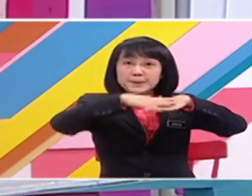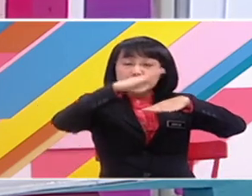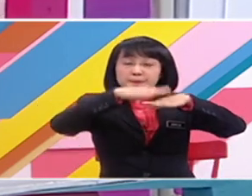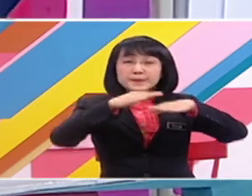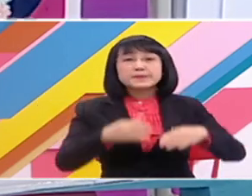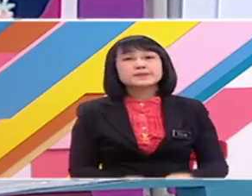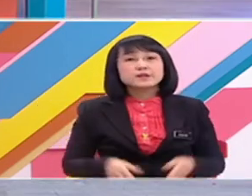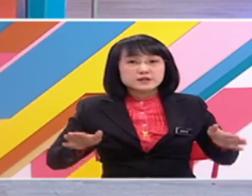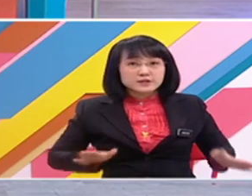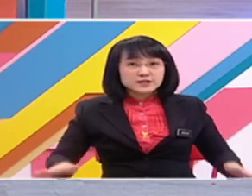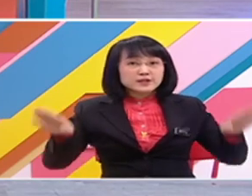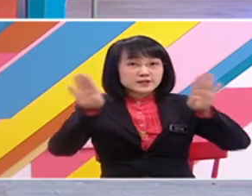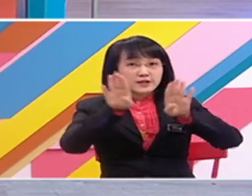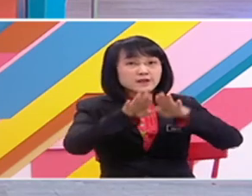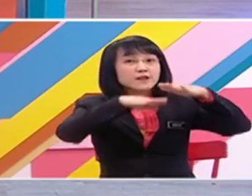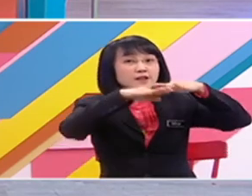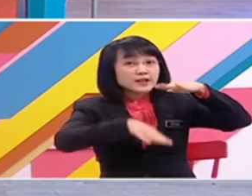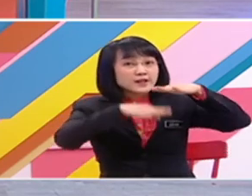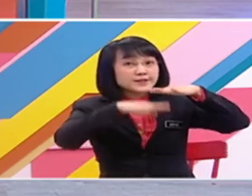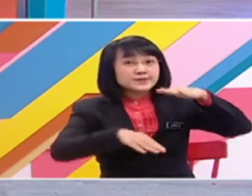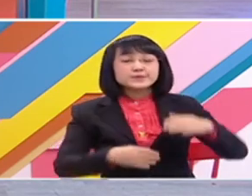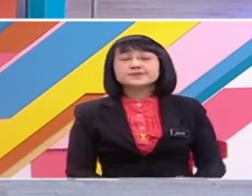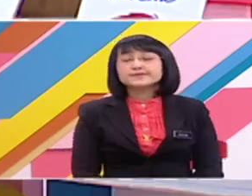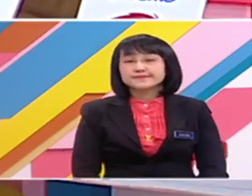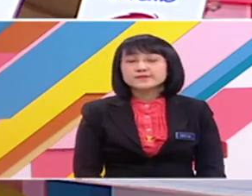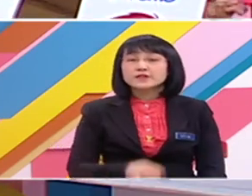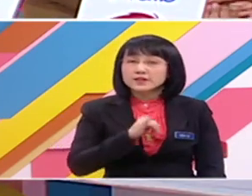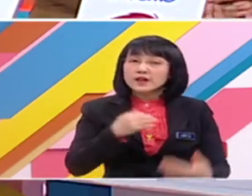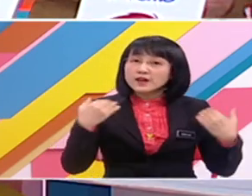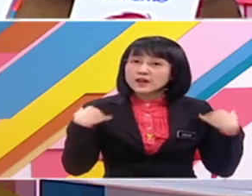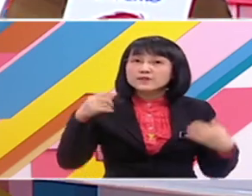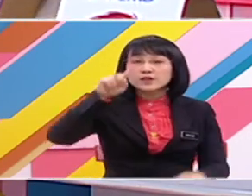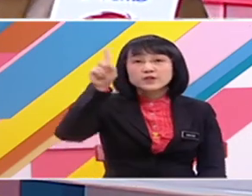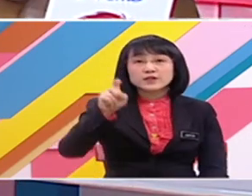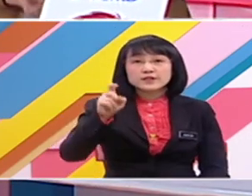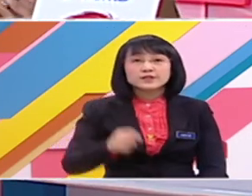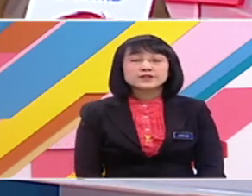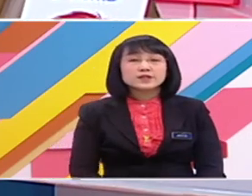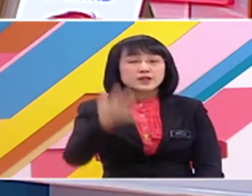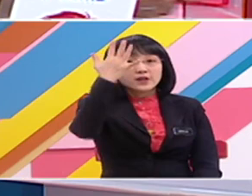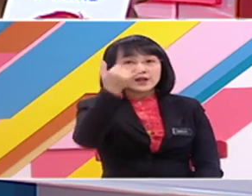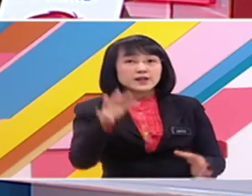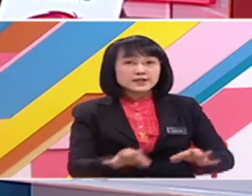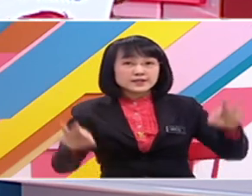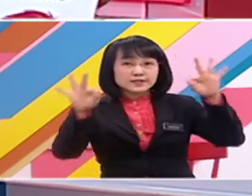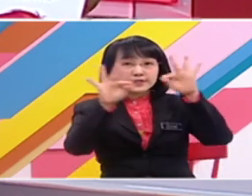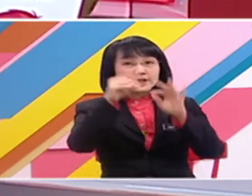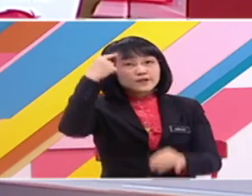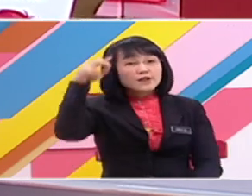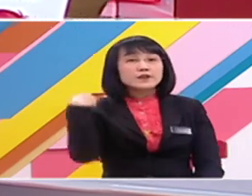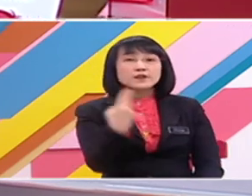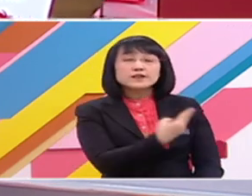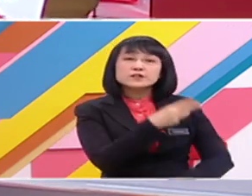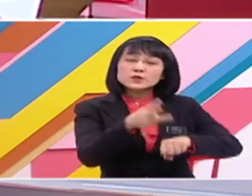Upper body. Okay, teacher. Alright, I have a question actually. Why is it important for us all to wear